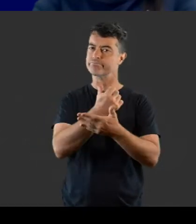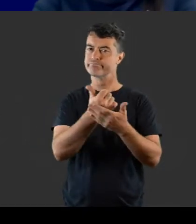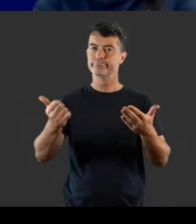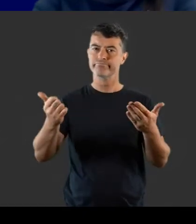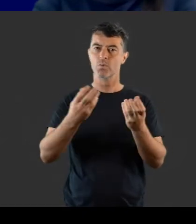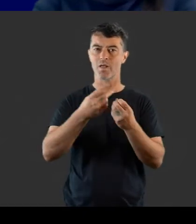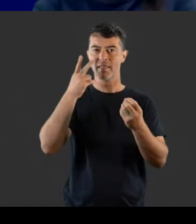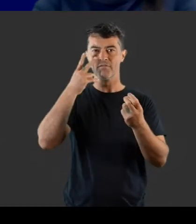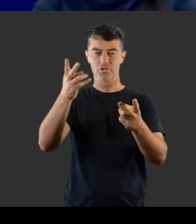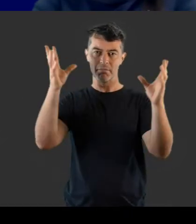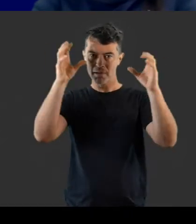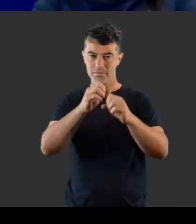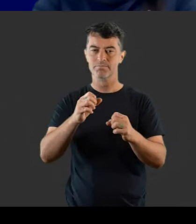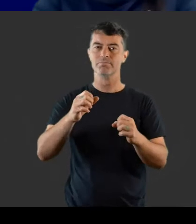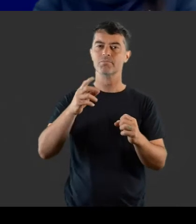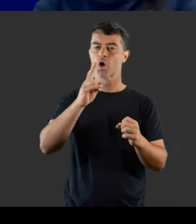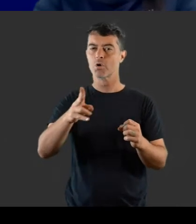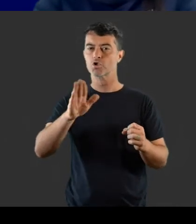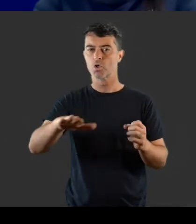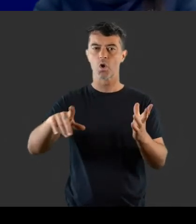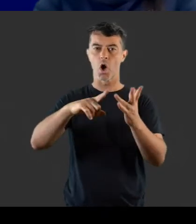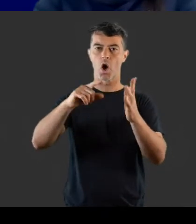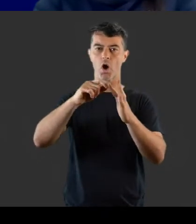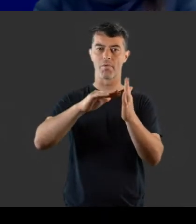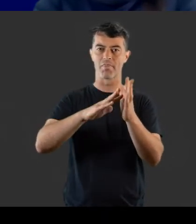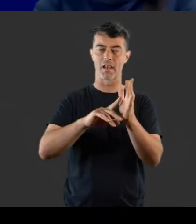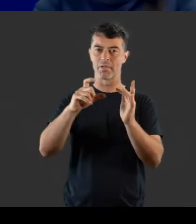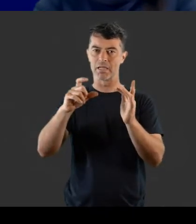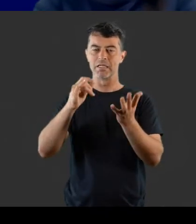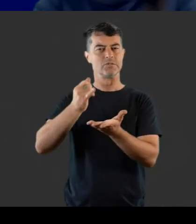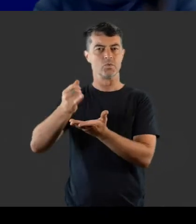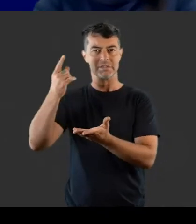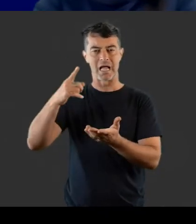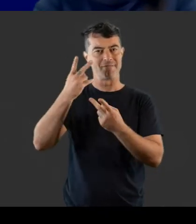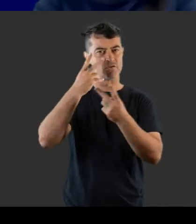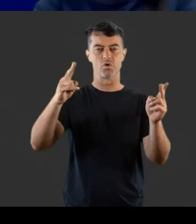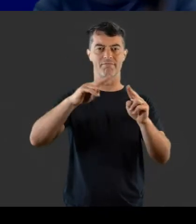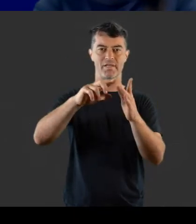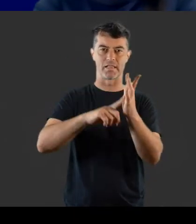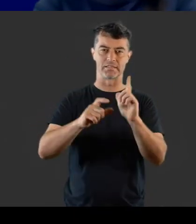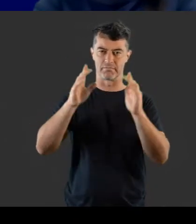found with vision impairment, common childhood ophthalmic disorders, and visual fields.